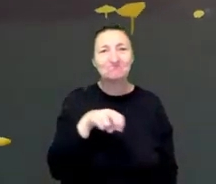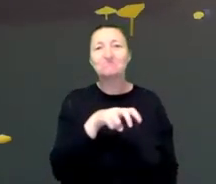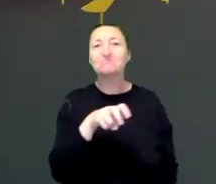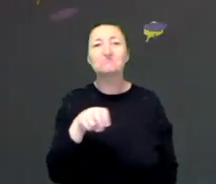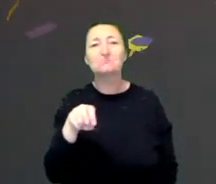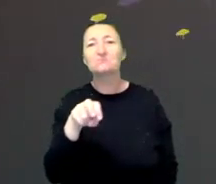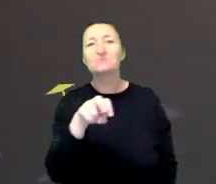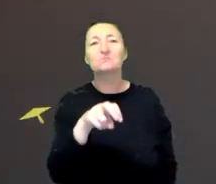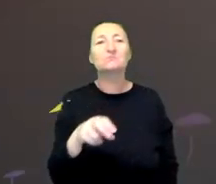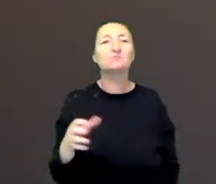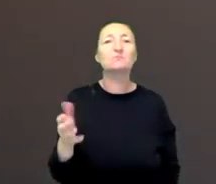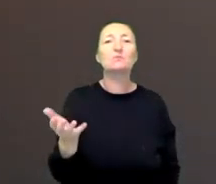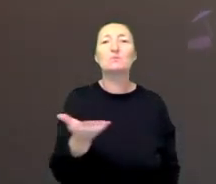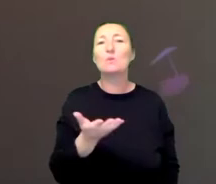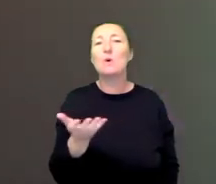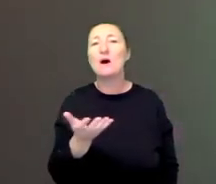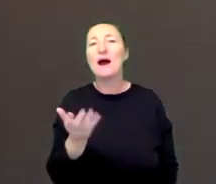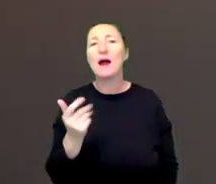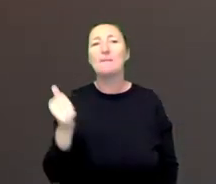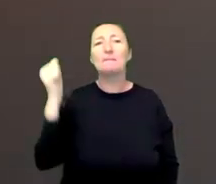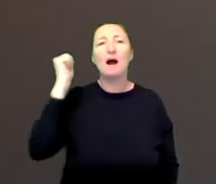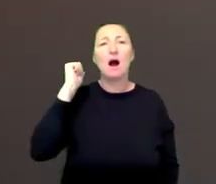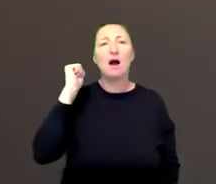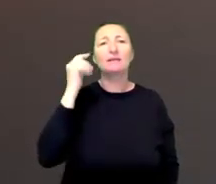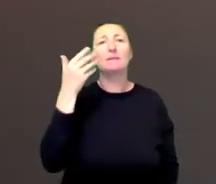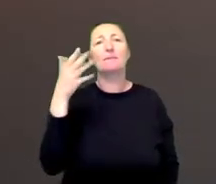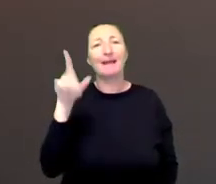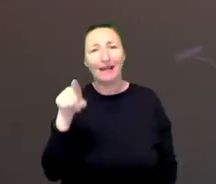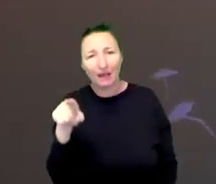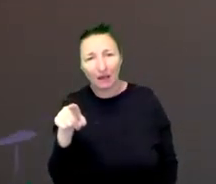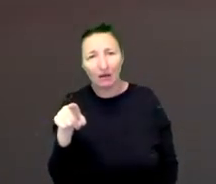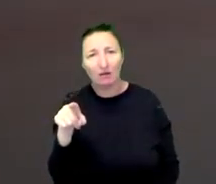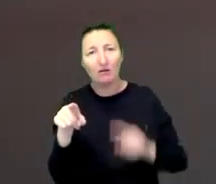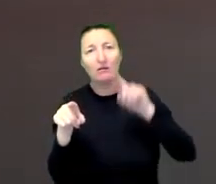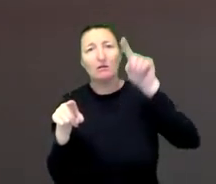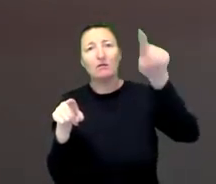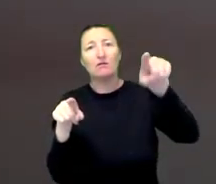Okay, we definitely came from there then. Shall we go this way? Let's do it.